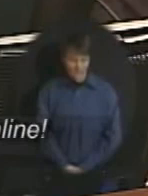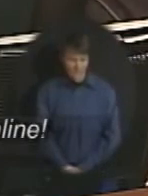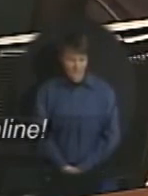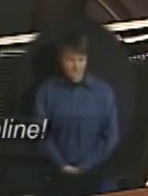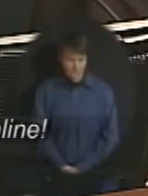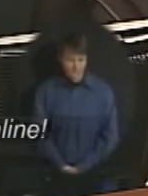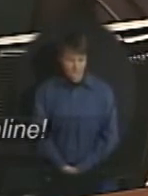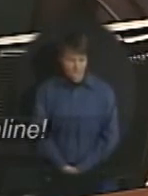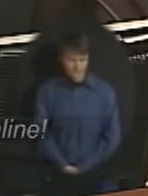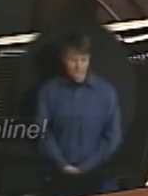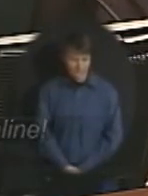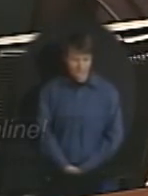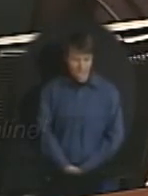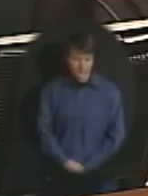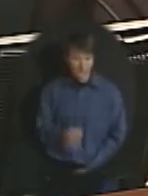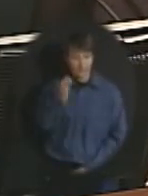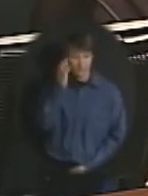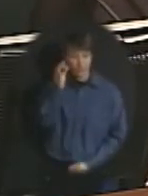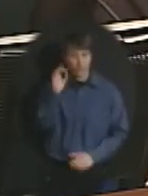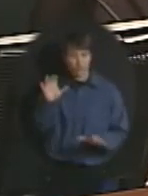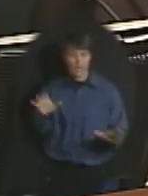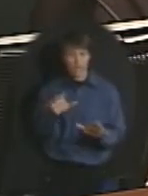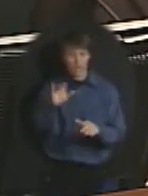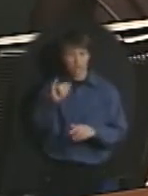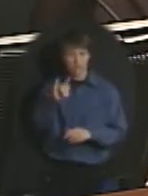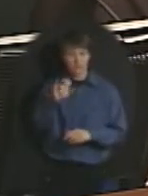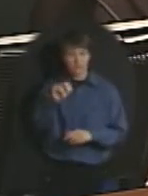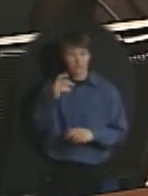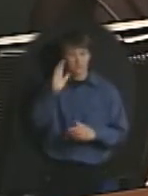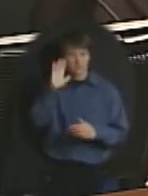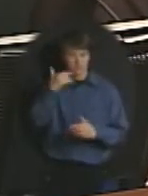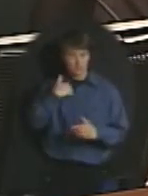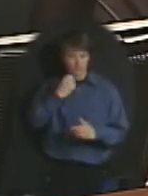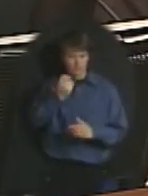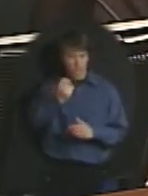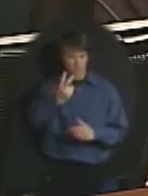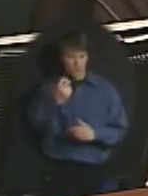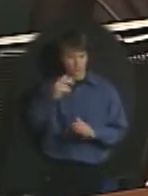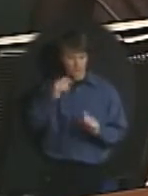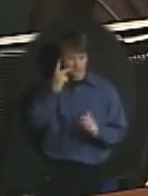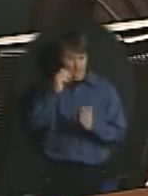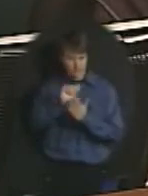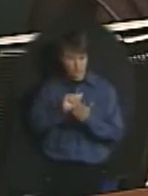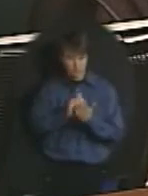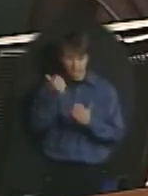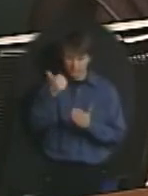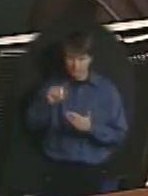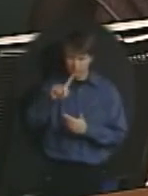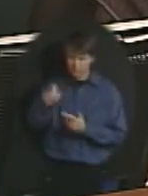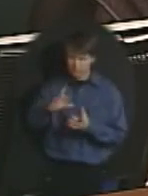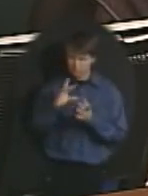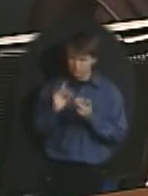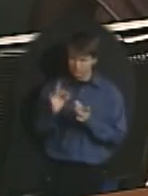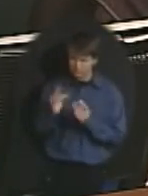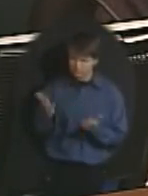Future action items, it looks like we have 12 different items that you can see on your agenda. Are there any questions or comments?